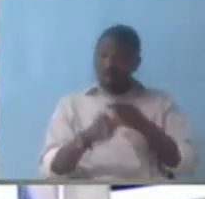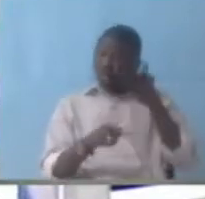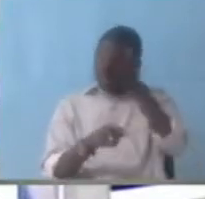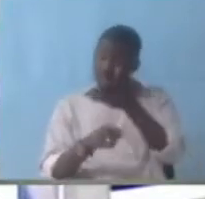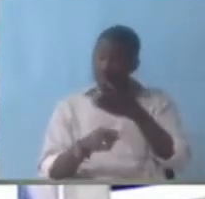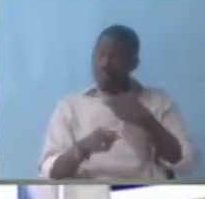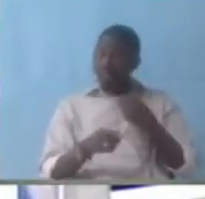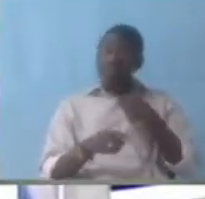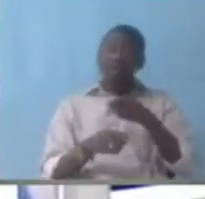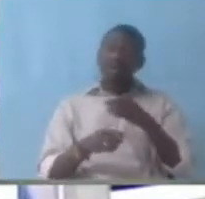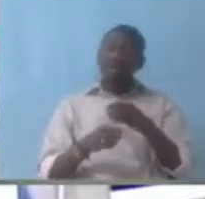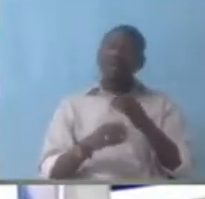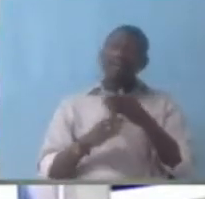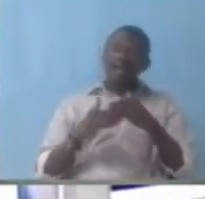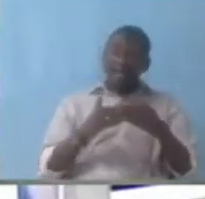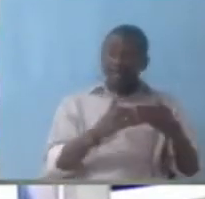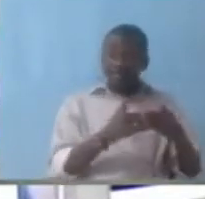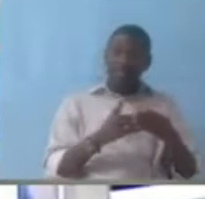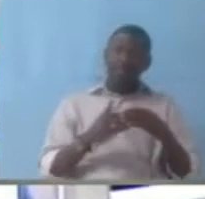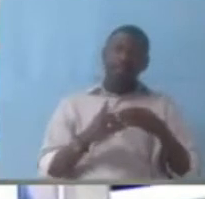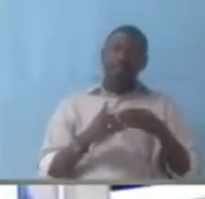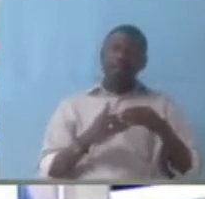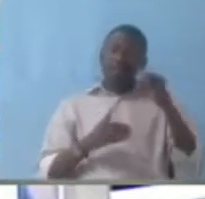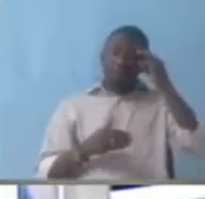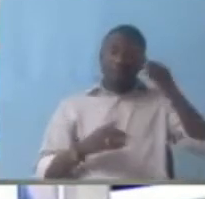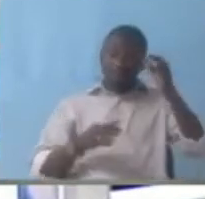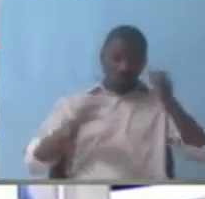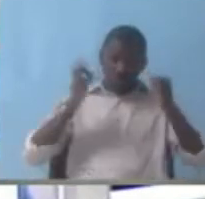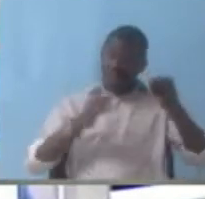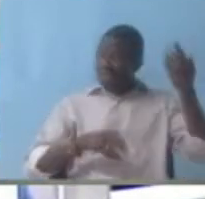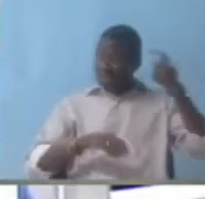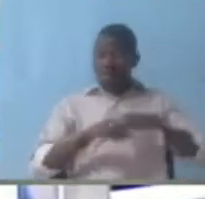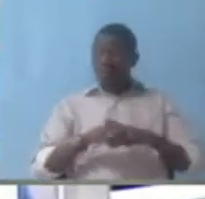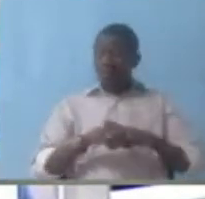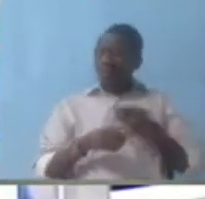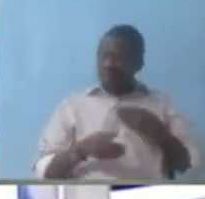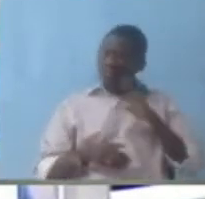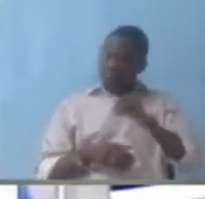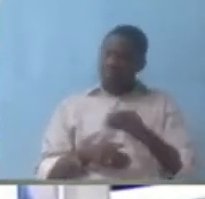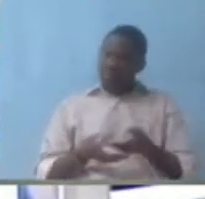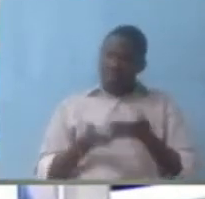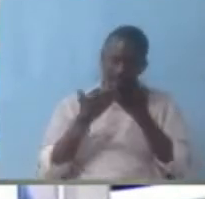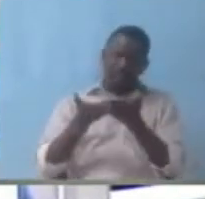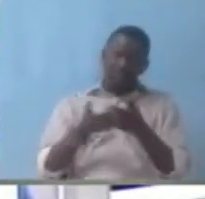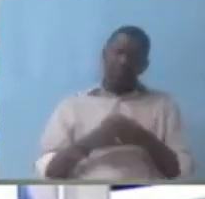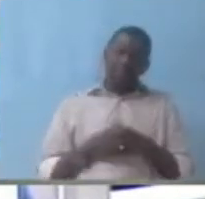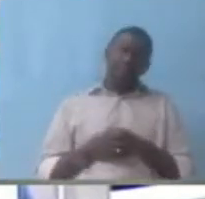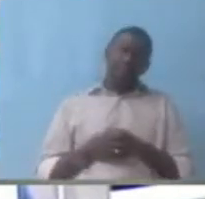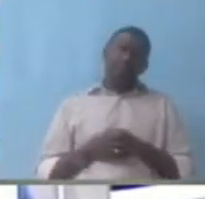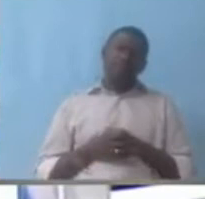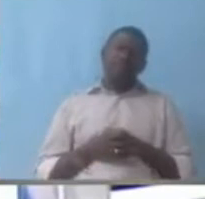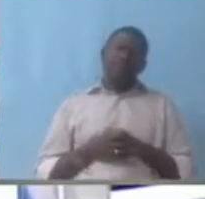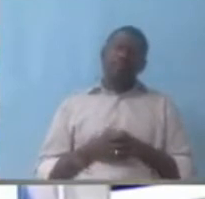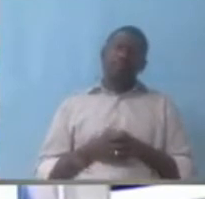General at the time. Tuanya mendole ni nyimanke mawar guri. Itele benu nje, itele munu Attorney General yabe karafari. Itele ma, itele benu ofiso